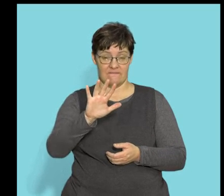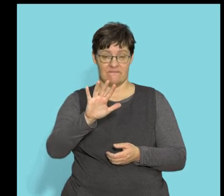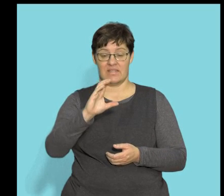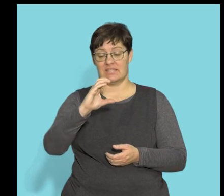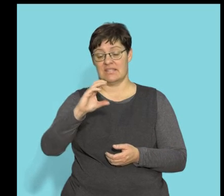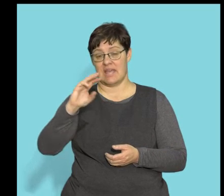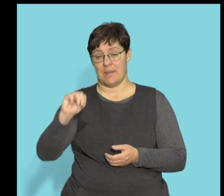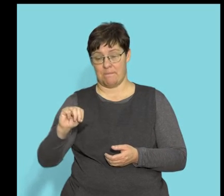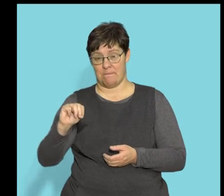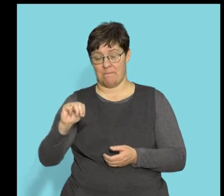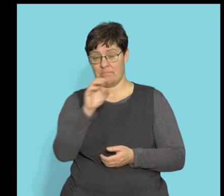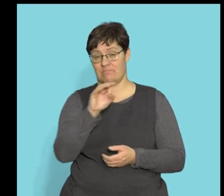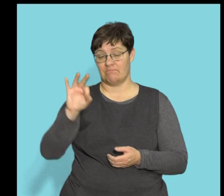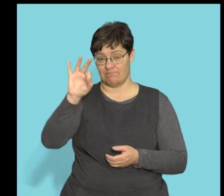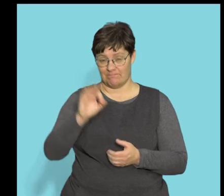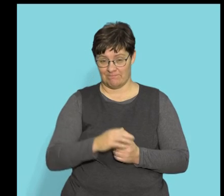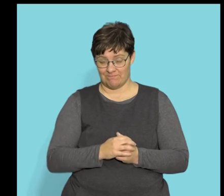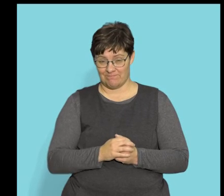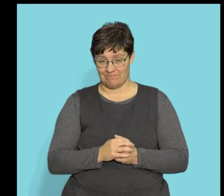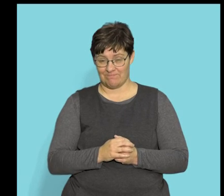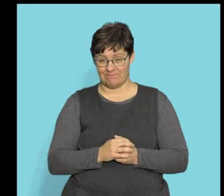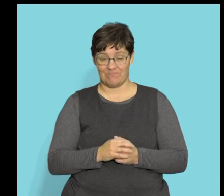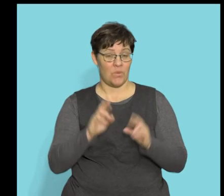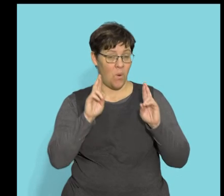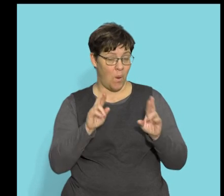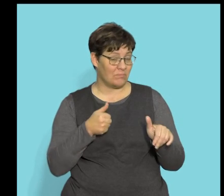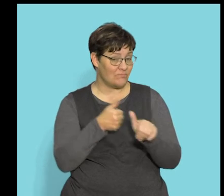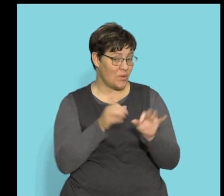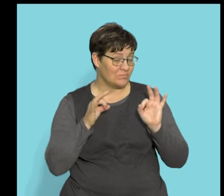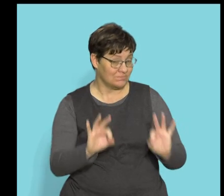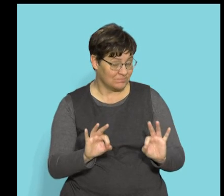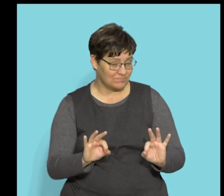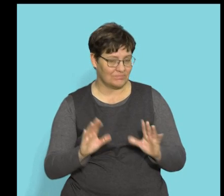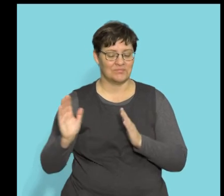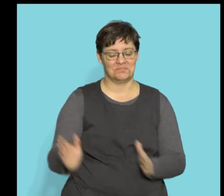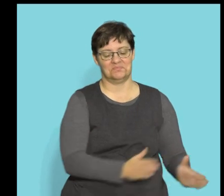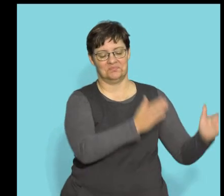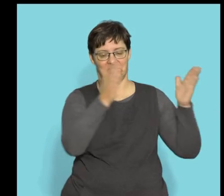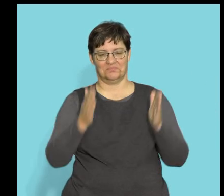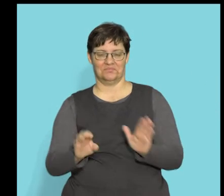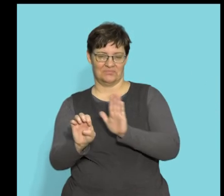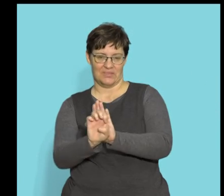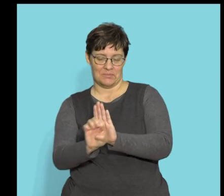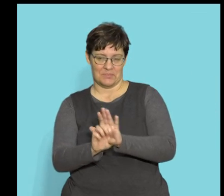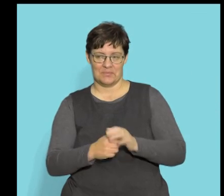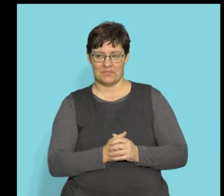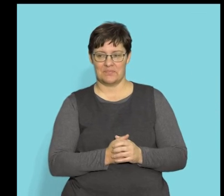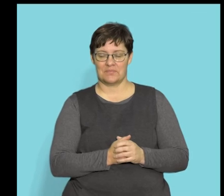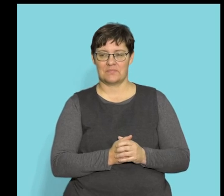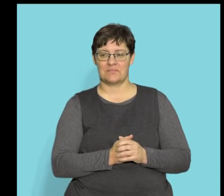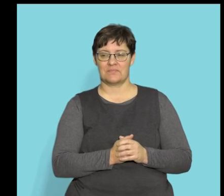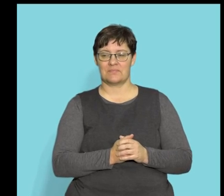1,231,5 centimeters cubed. Great, everyone. I hope that you're still with me. Let us go on to our next example.